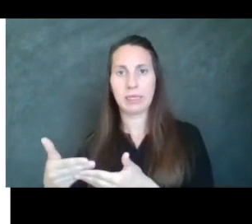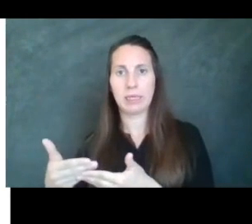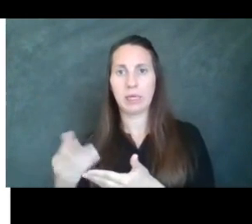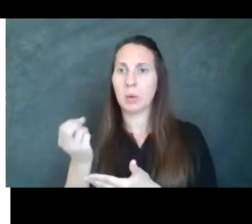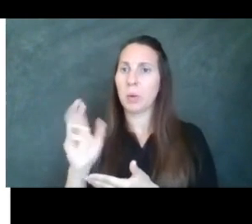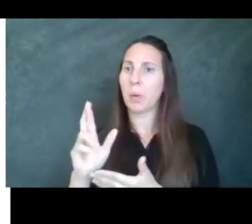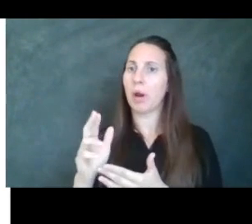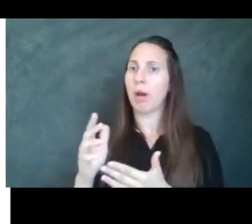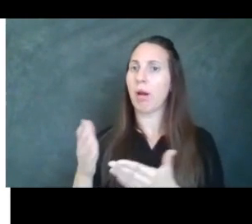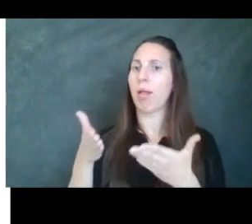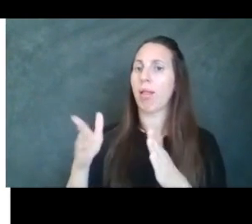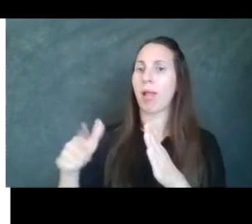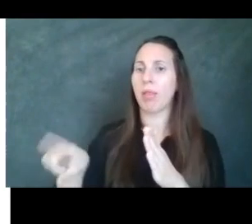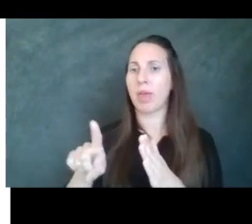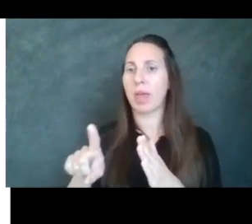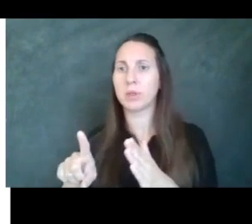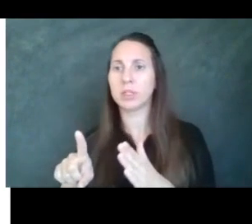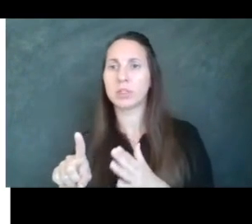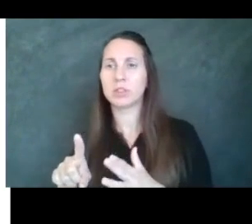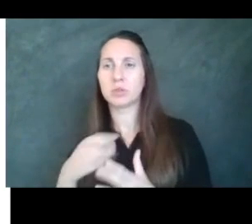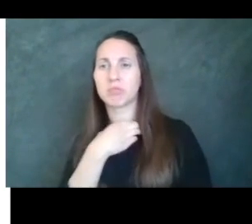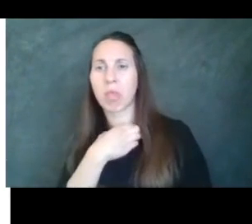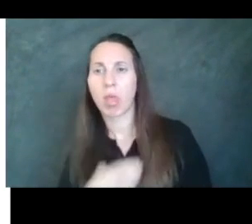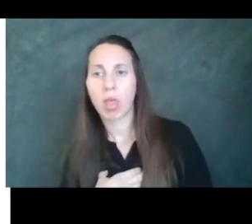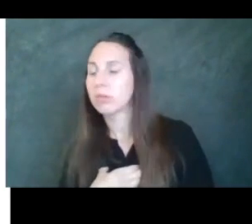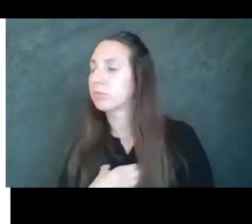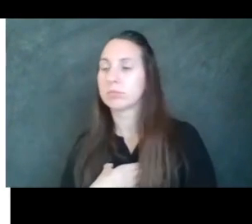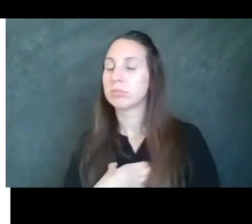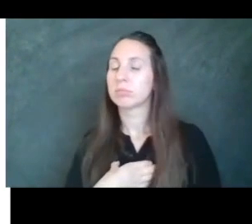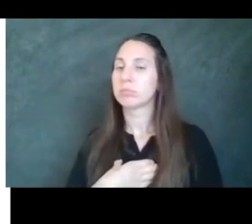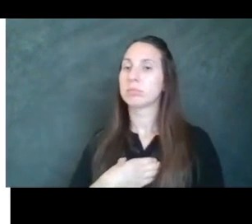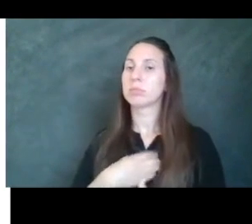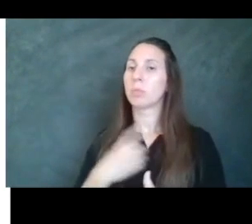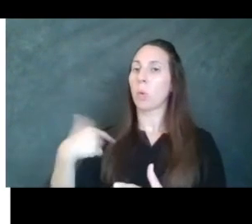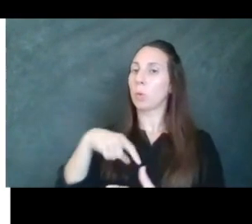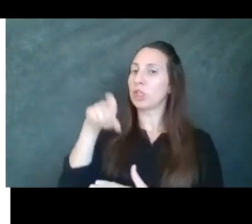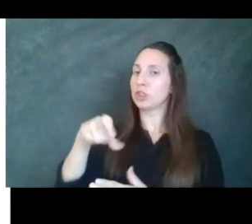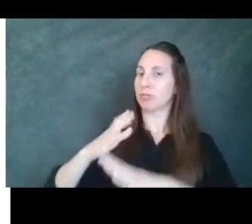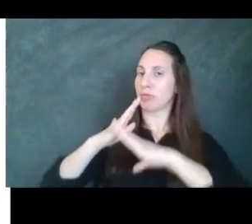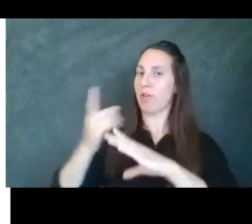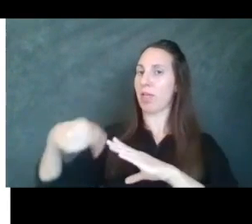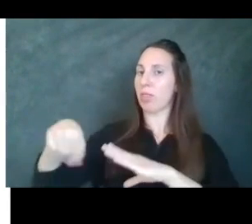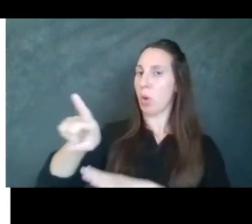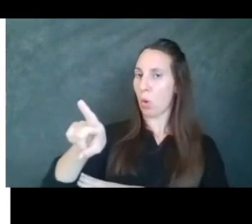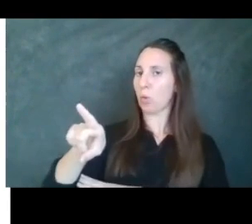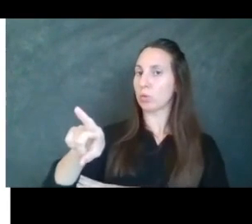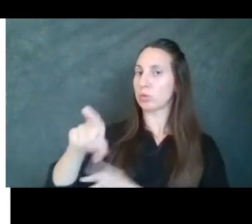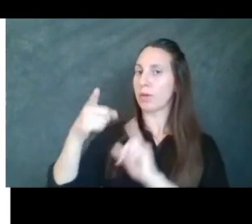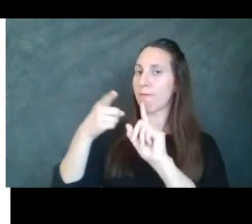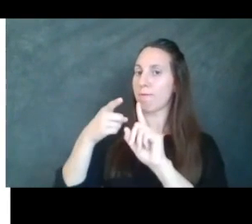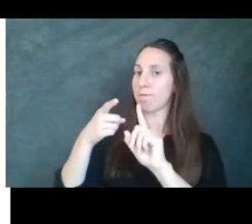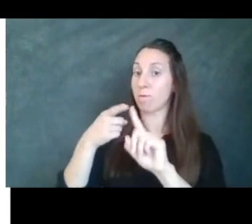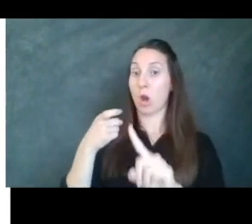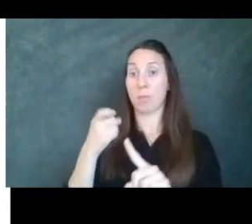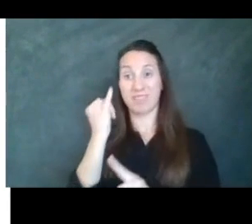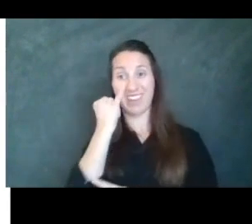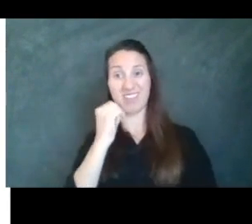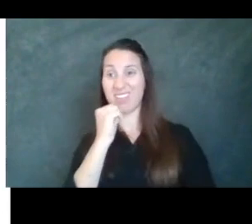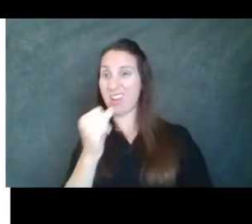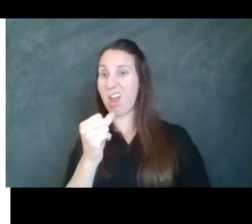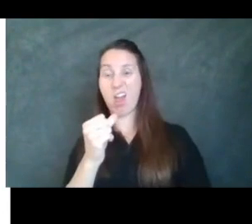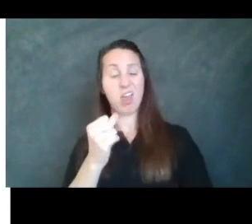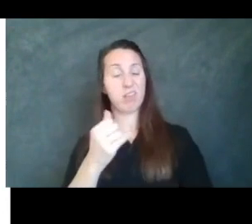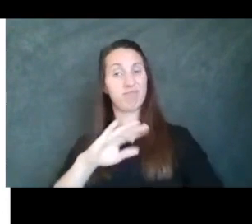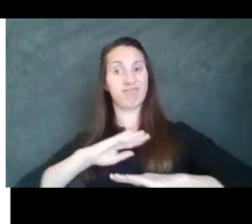their imbecility, society can and must prevent those who are manifestly unfit from